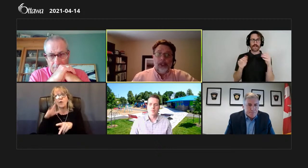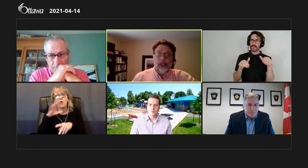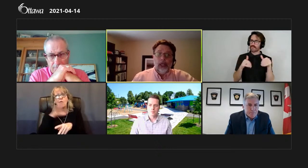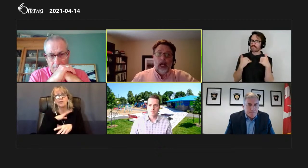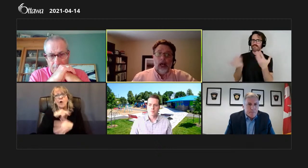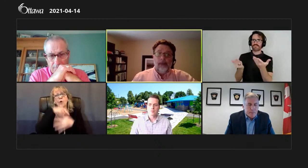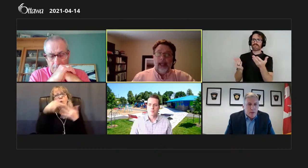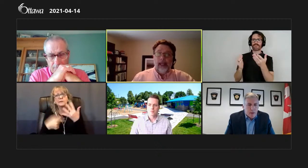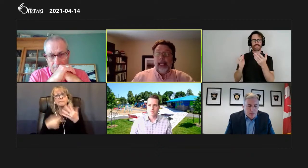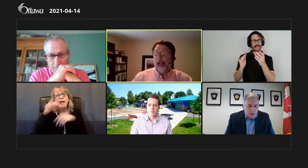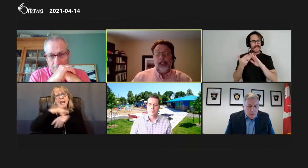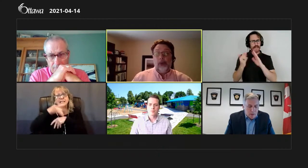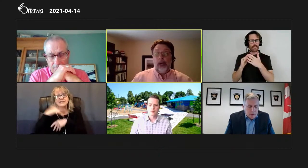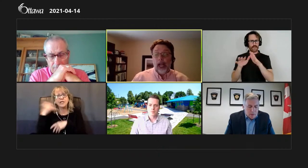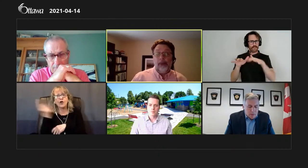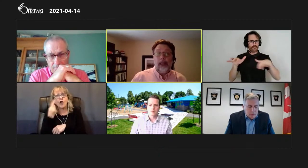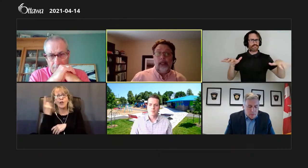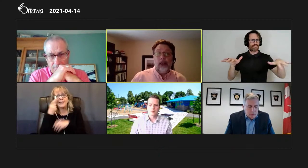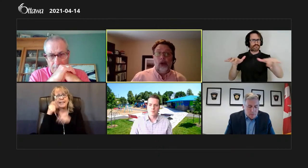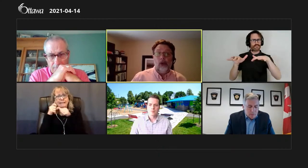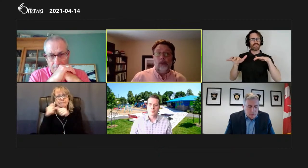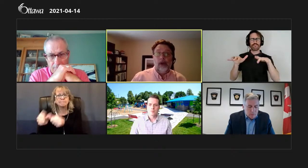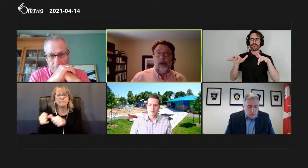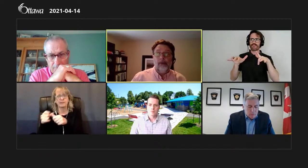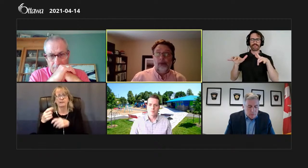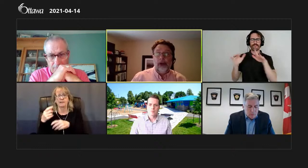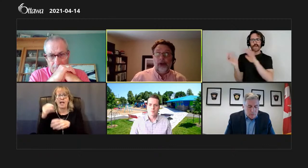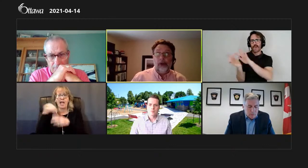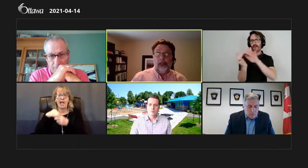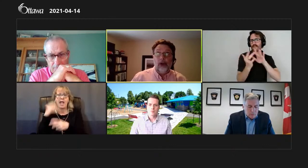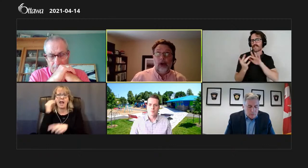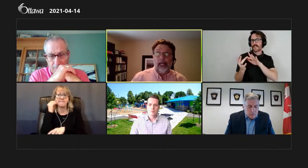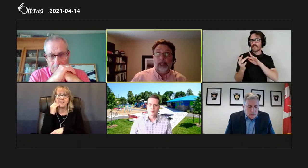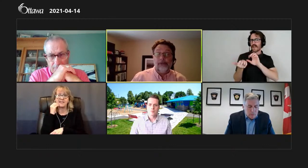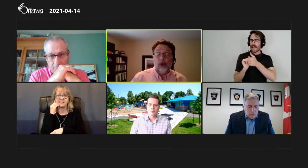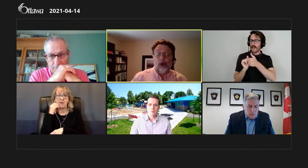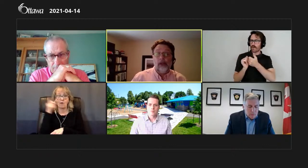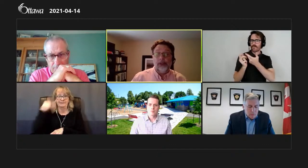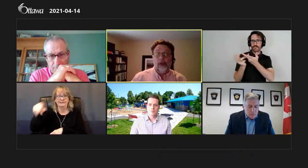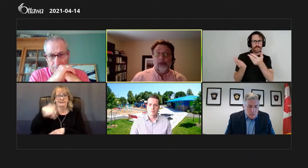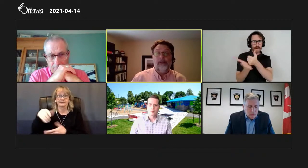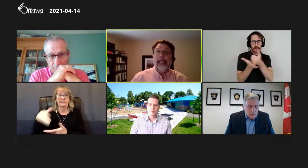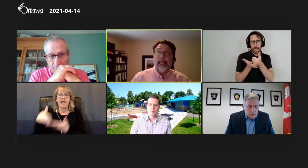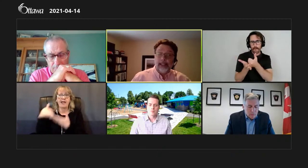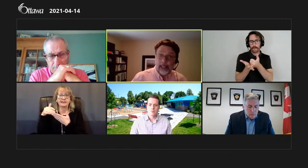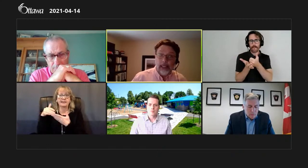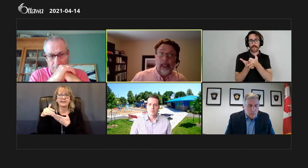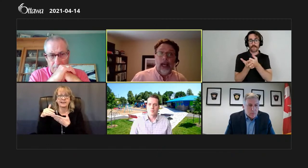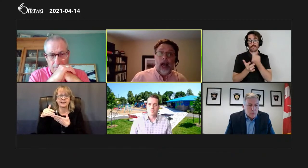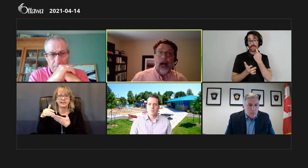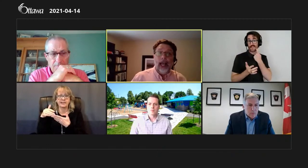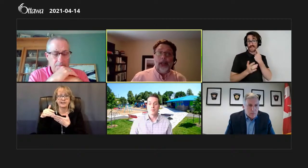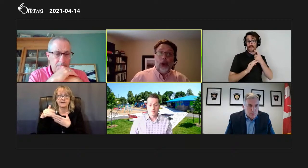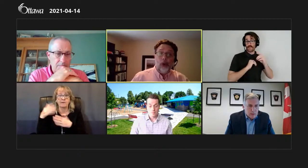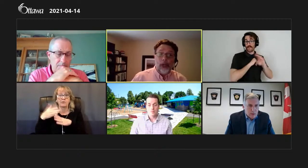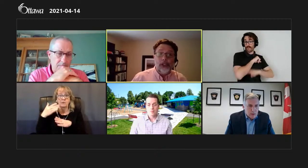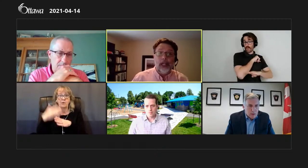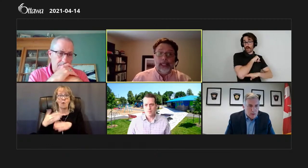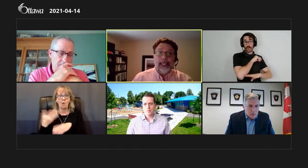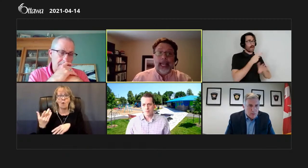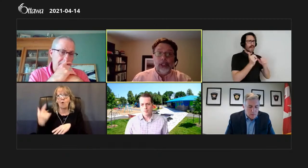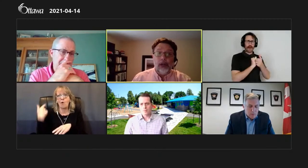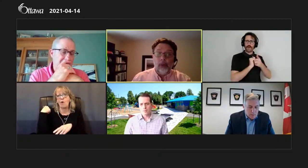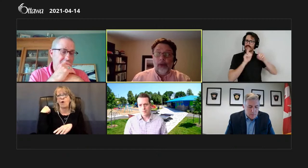outreach. They actually were helping, you know, very early on last fall in terms of testing and outreach